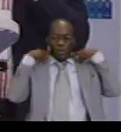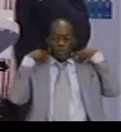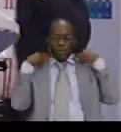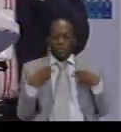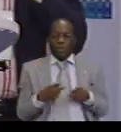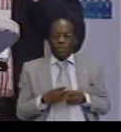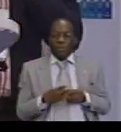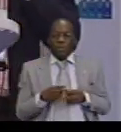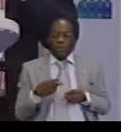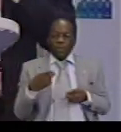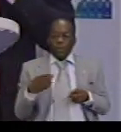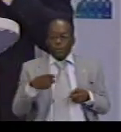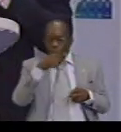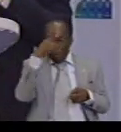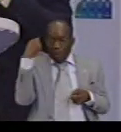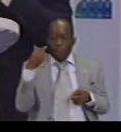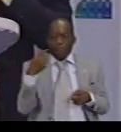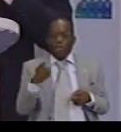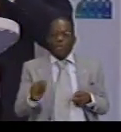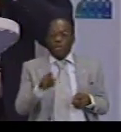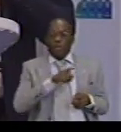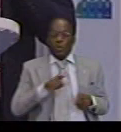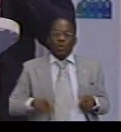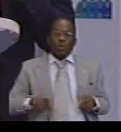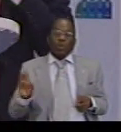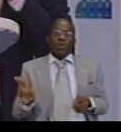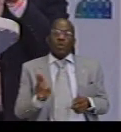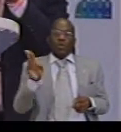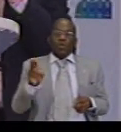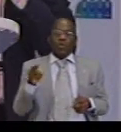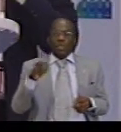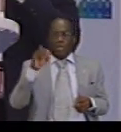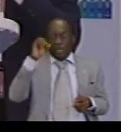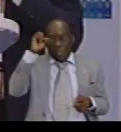Because the Lord uses his servants and he has put